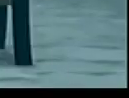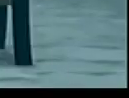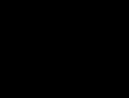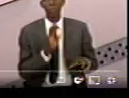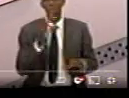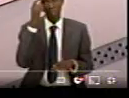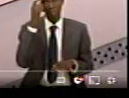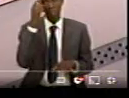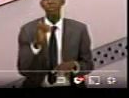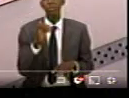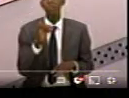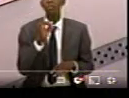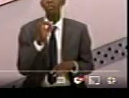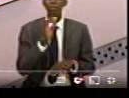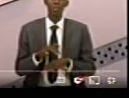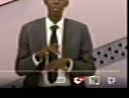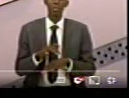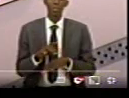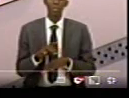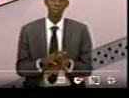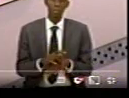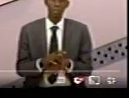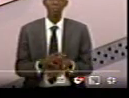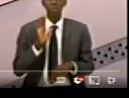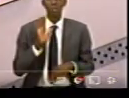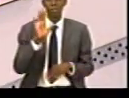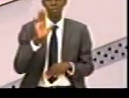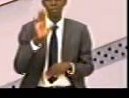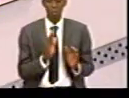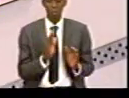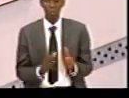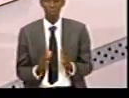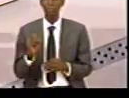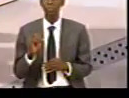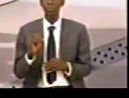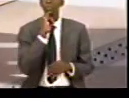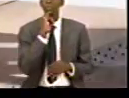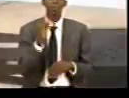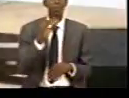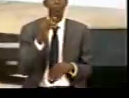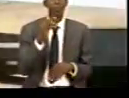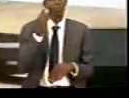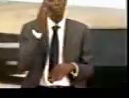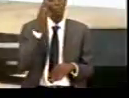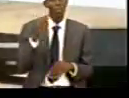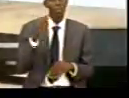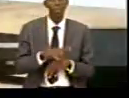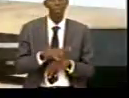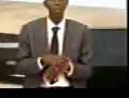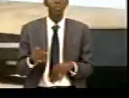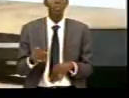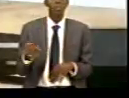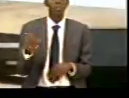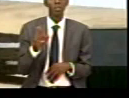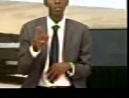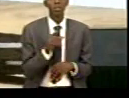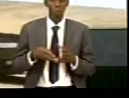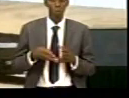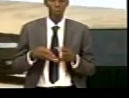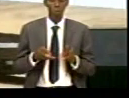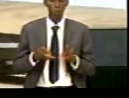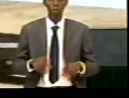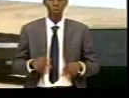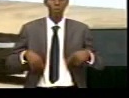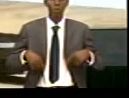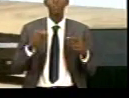When on earth, their plan is for the earth. The disposition is for